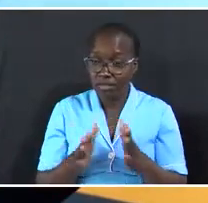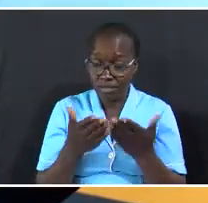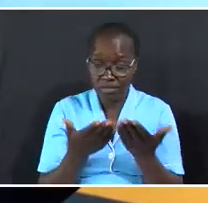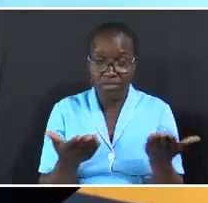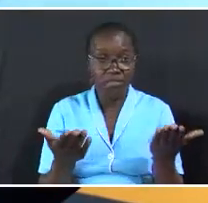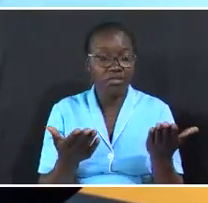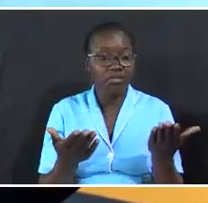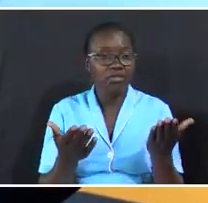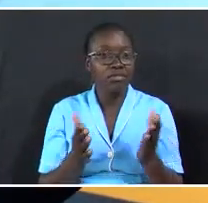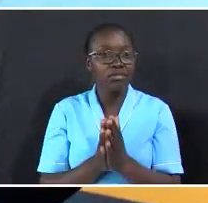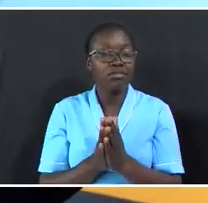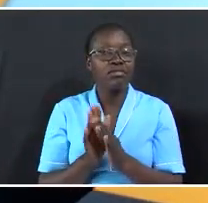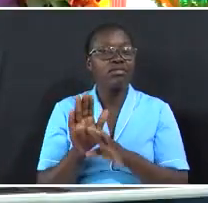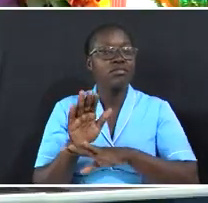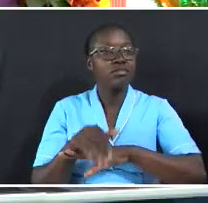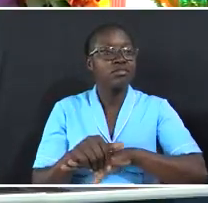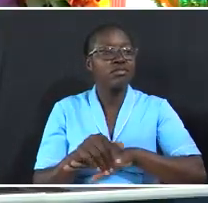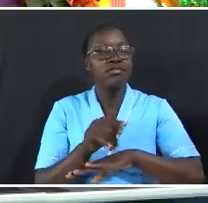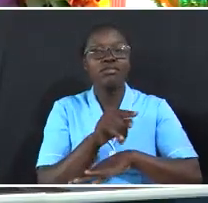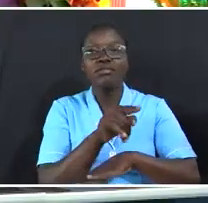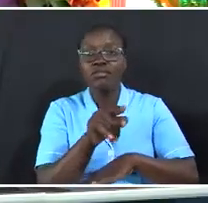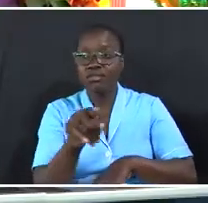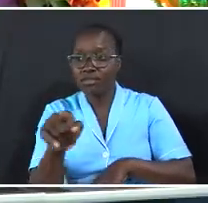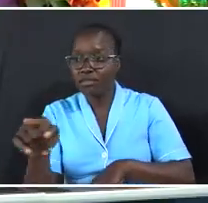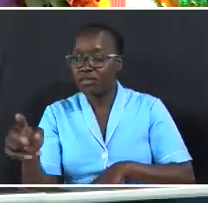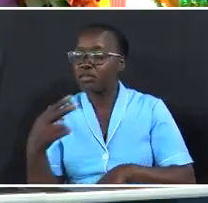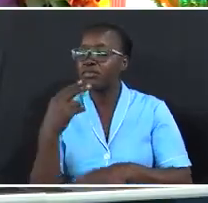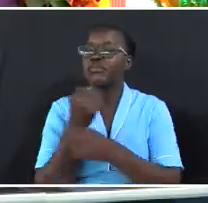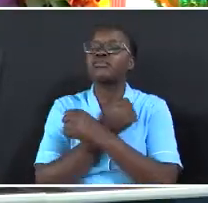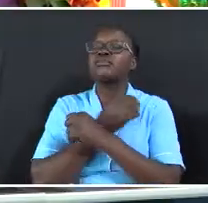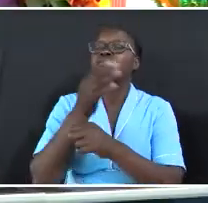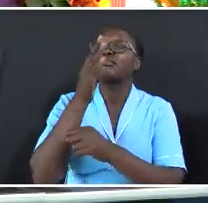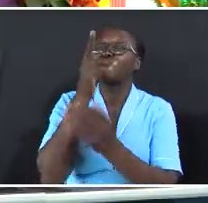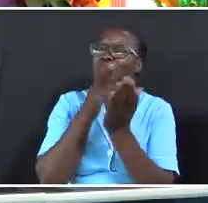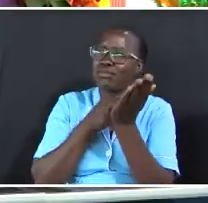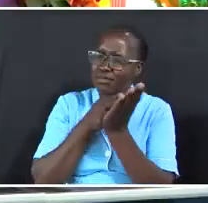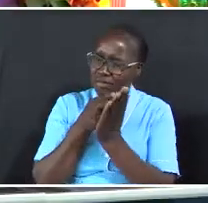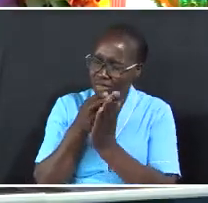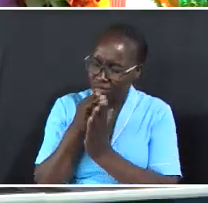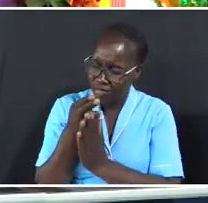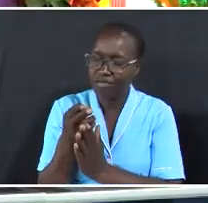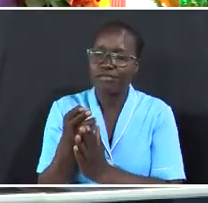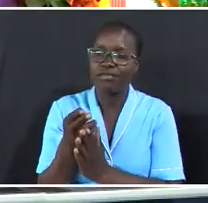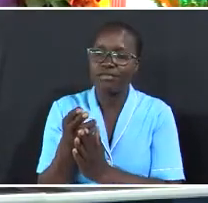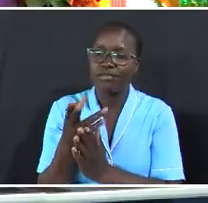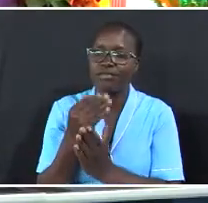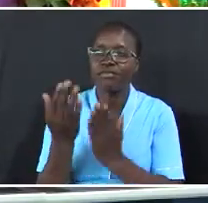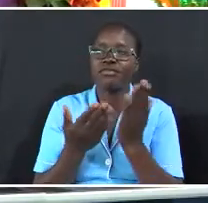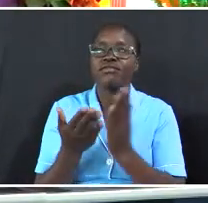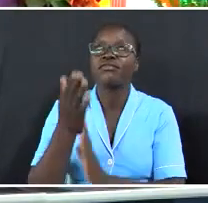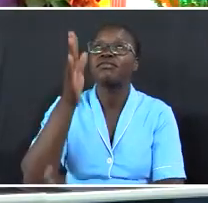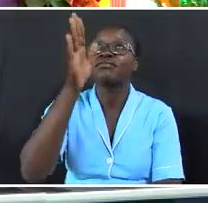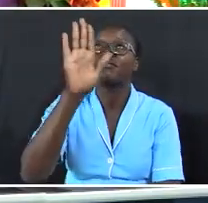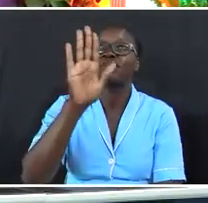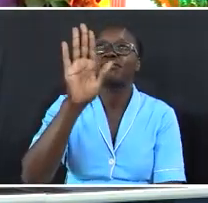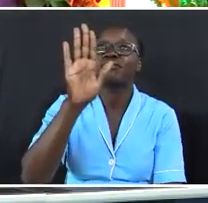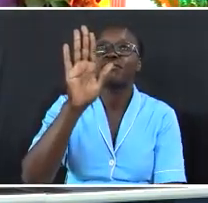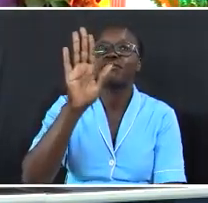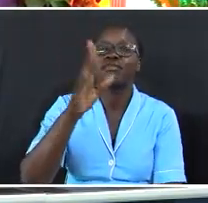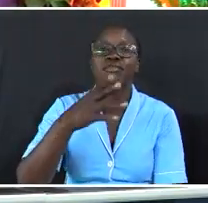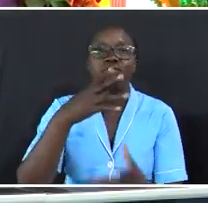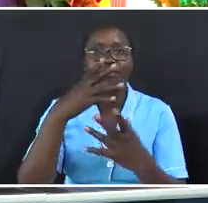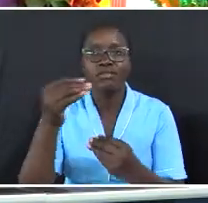here are attached to those who love God genuinely and are serving him. I will